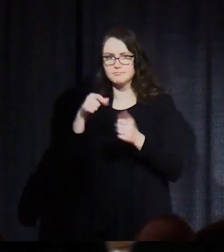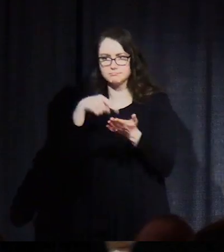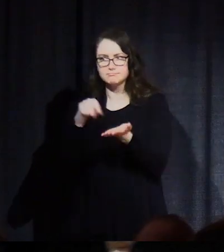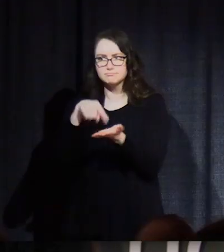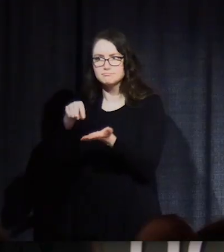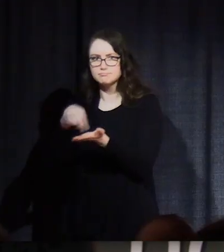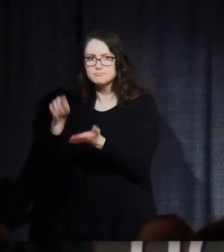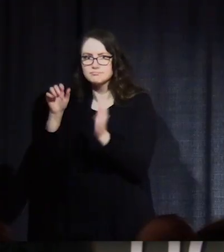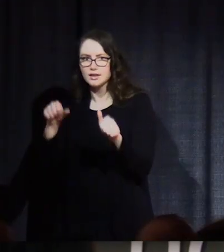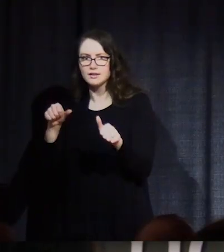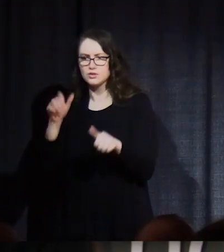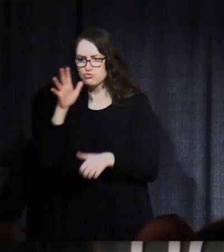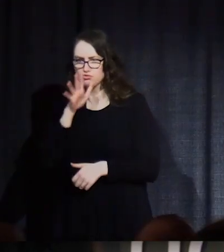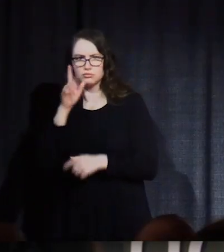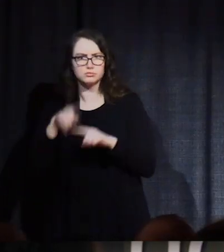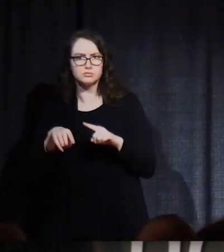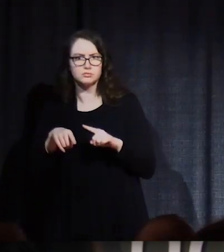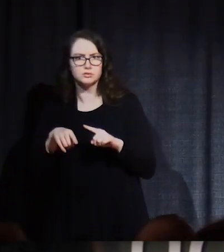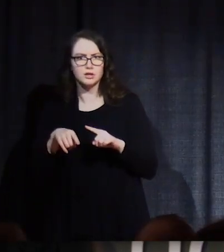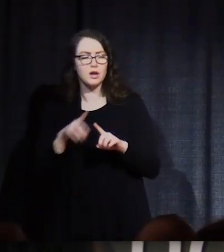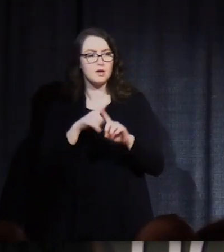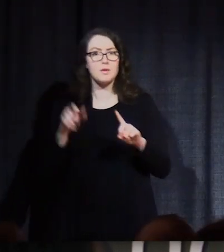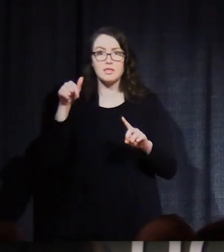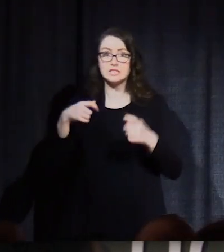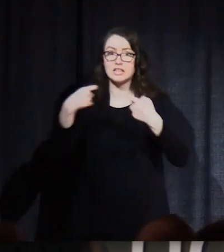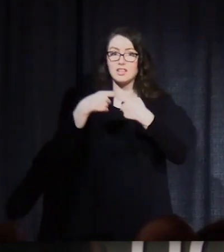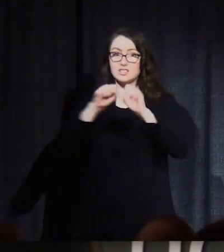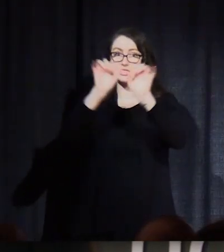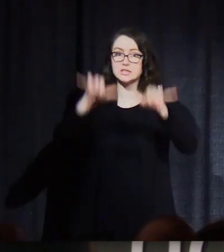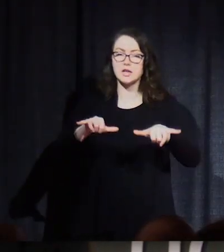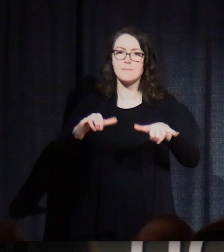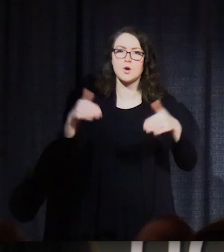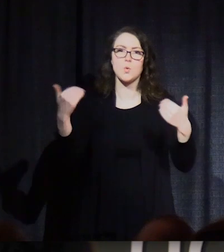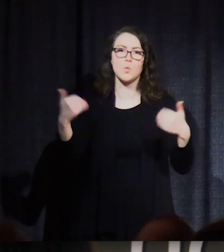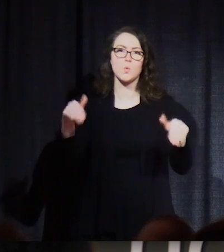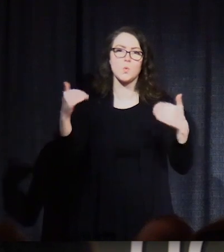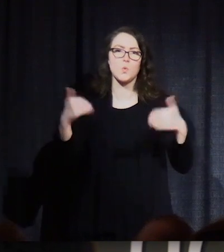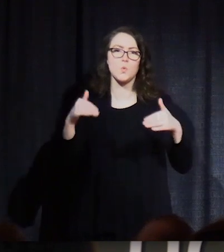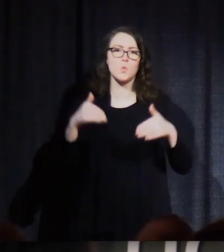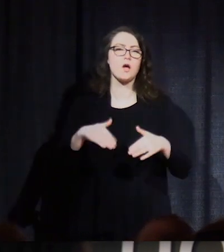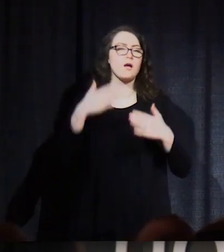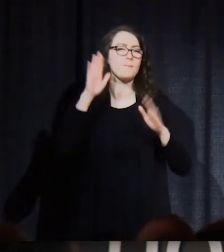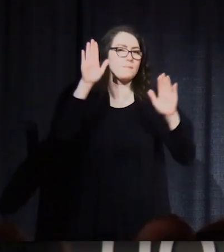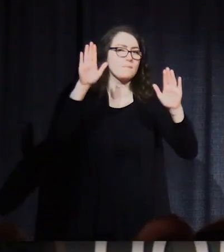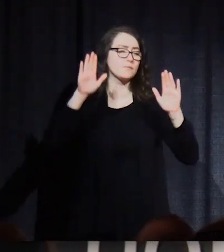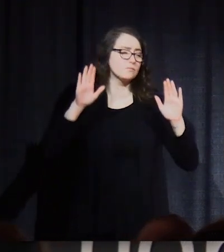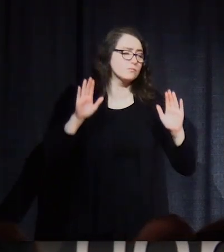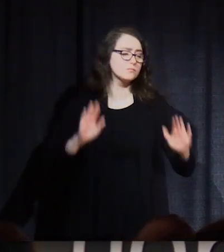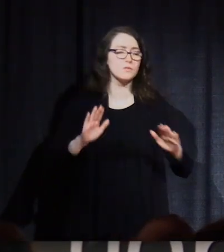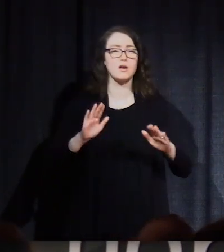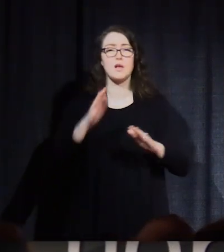result, our electric power system is known as one of the 20th century's greatest engineering achievements and has been called